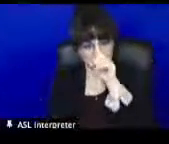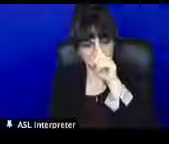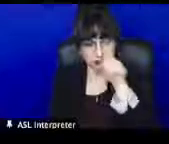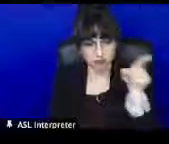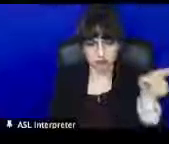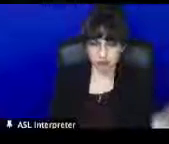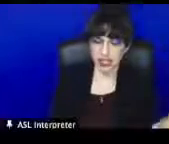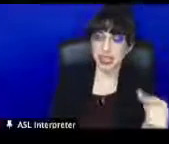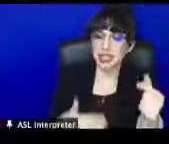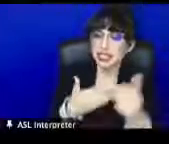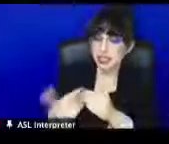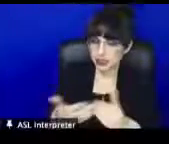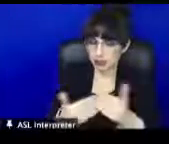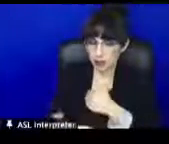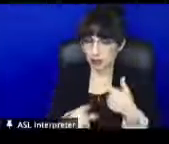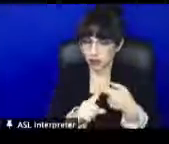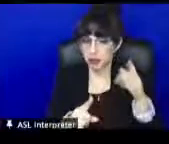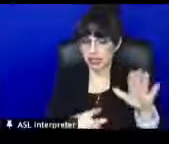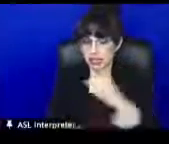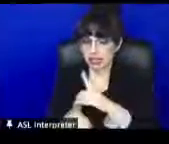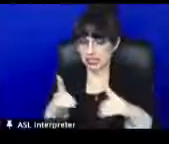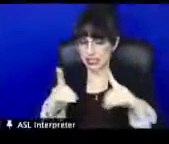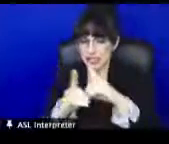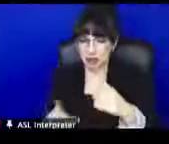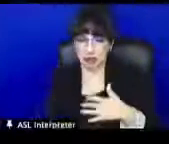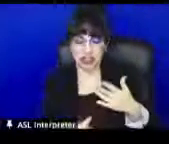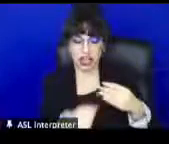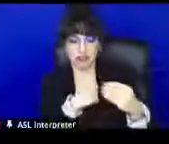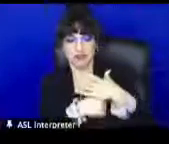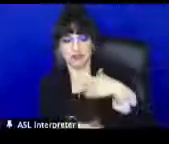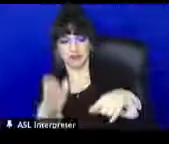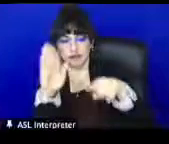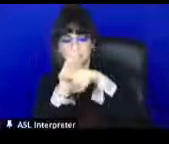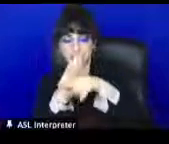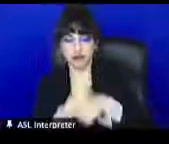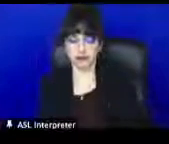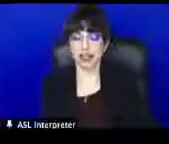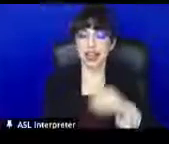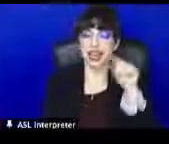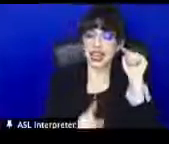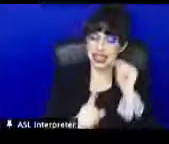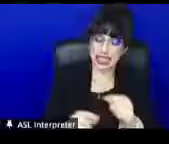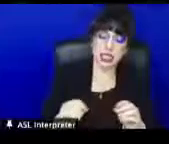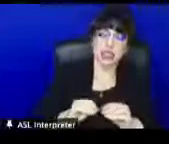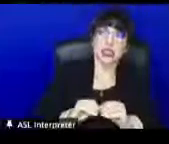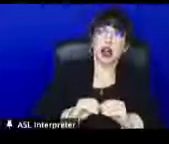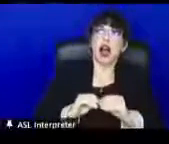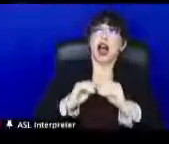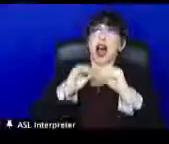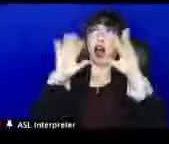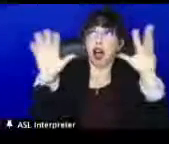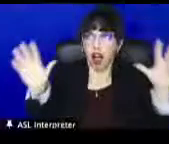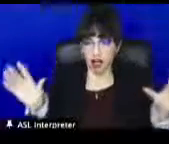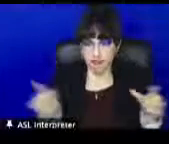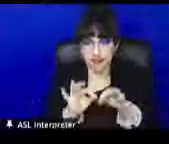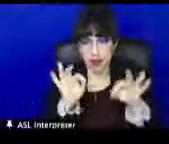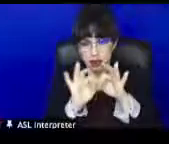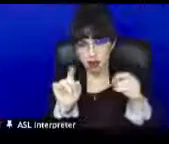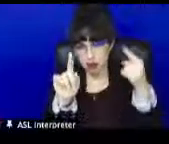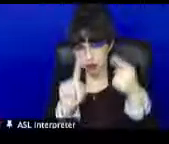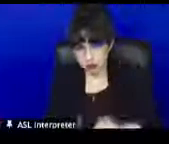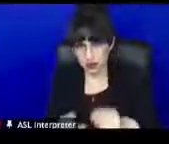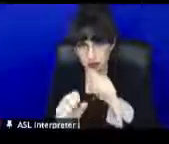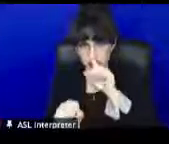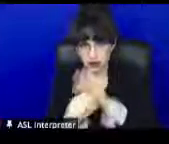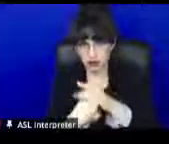of his district were affected by it. This really speaks to the important point of making sure that